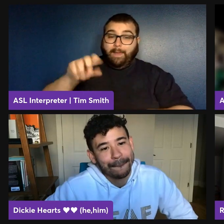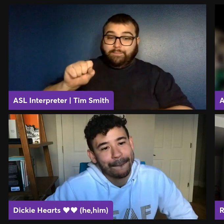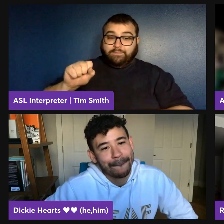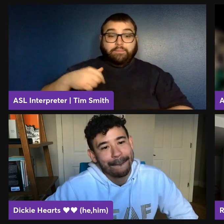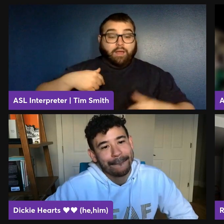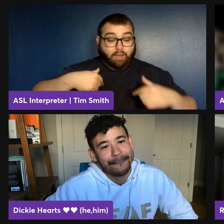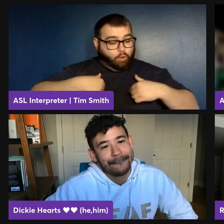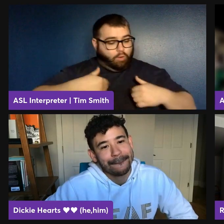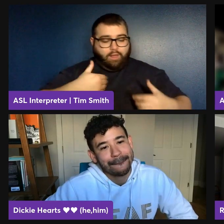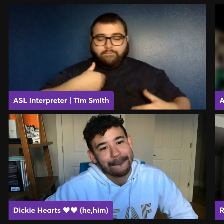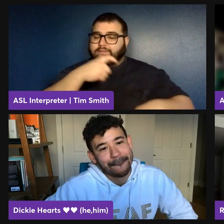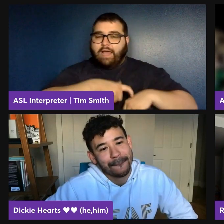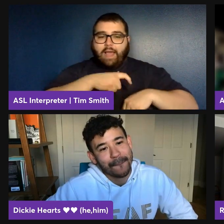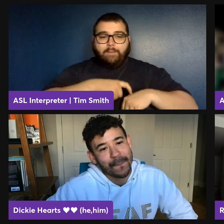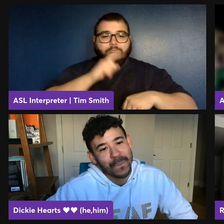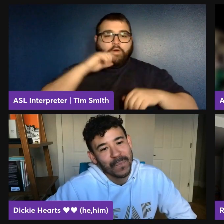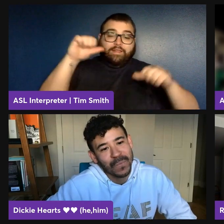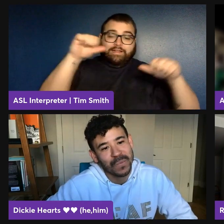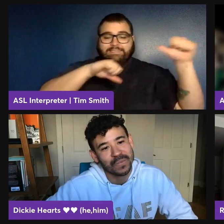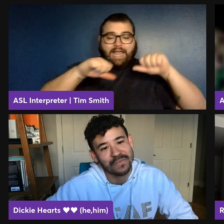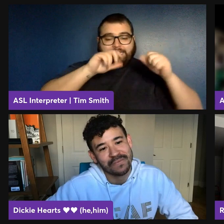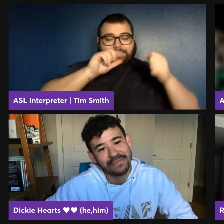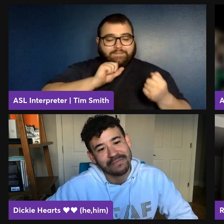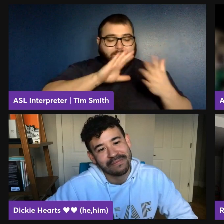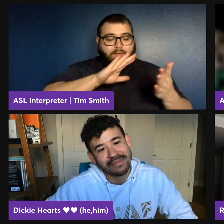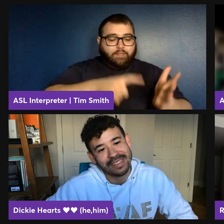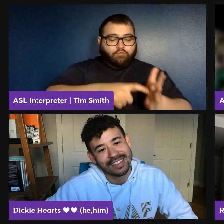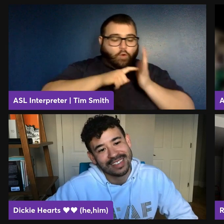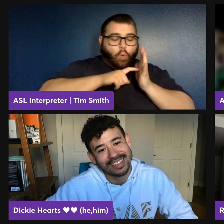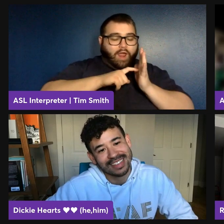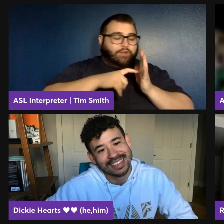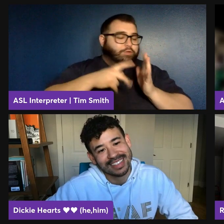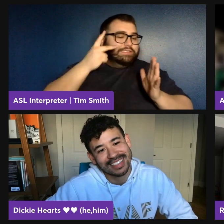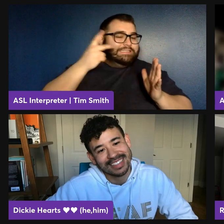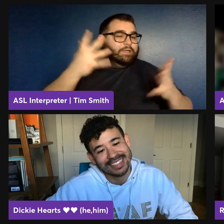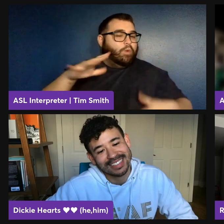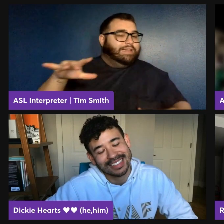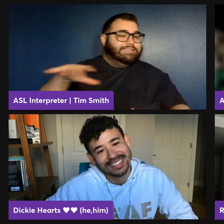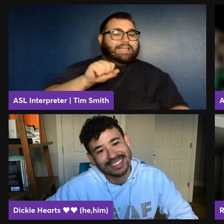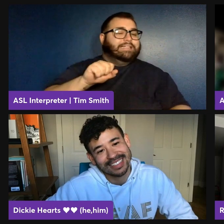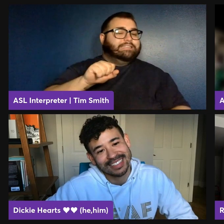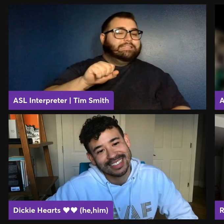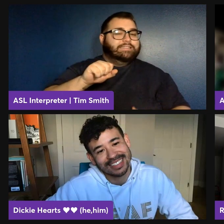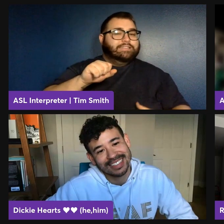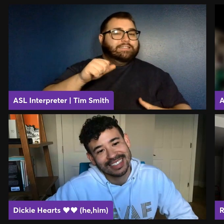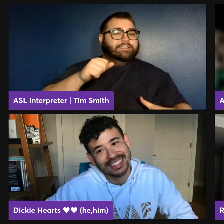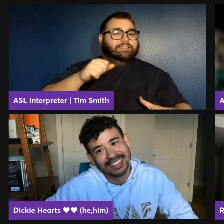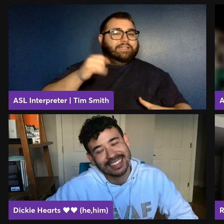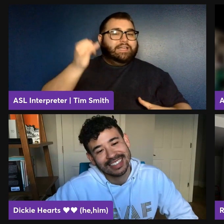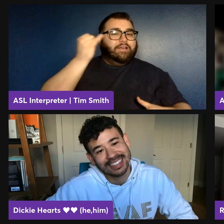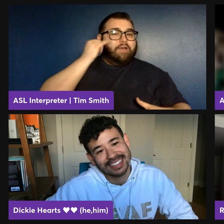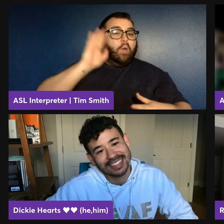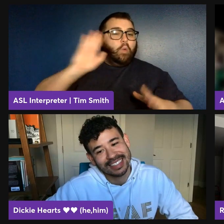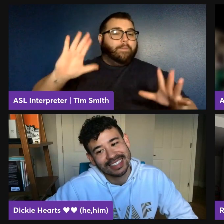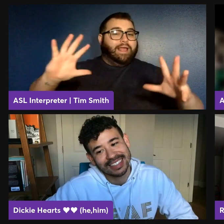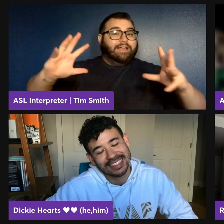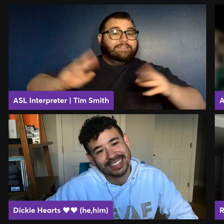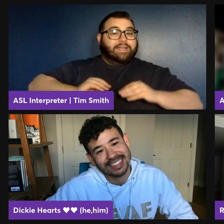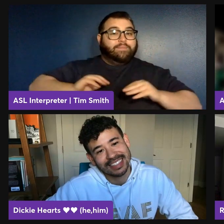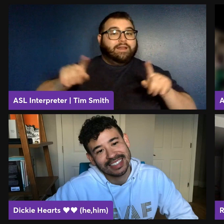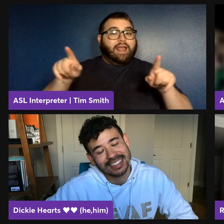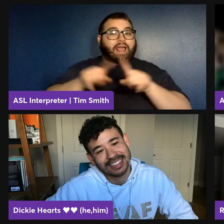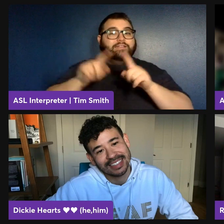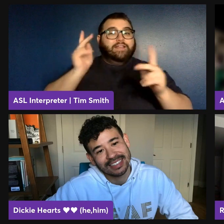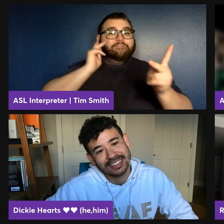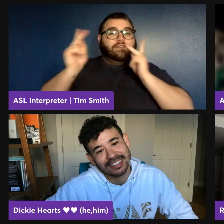the scientific method required to see what it takes to see if I'm going to be accepted as a visibly